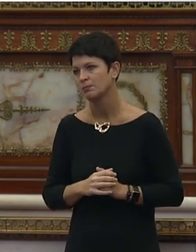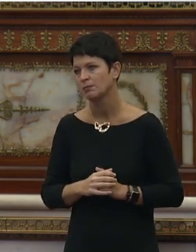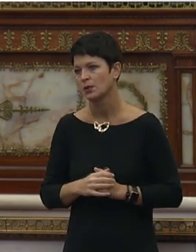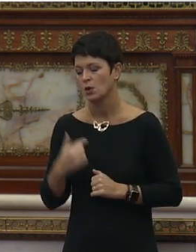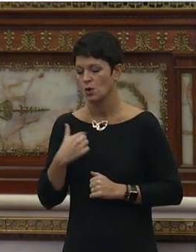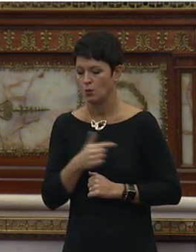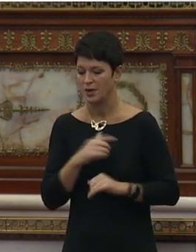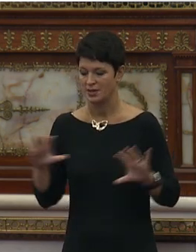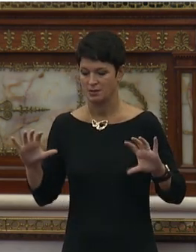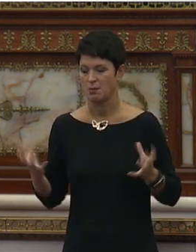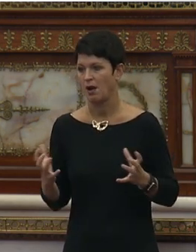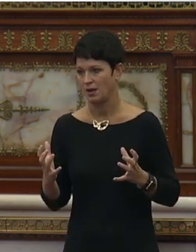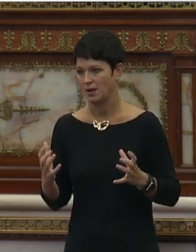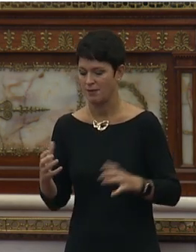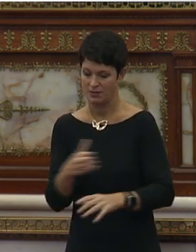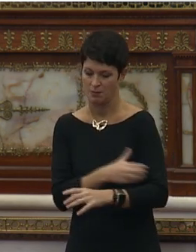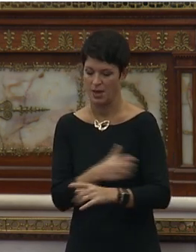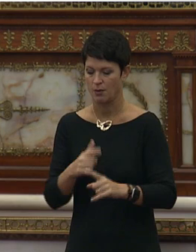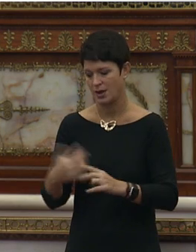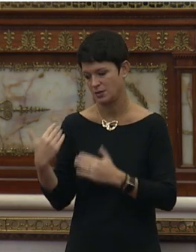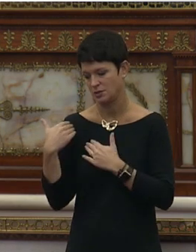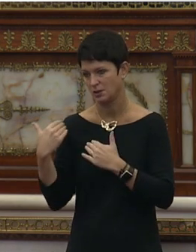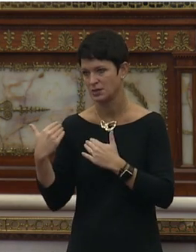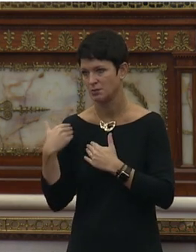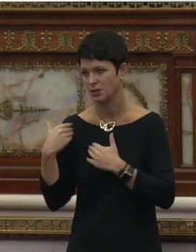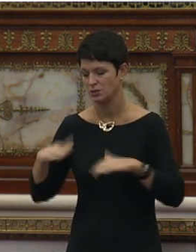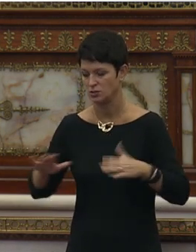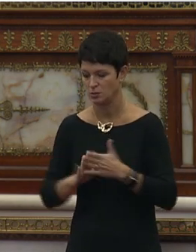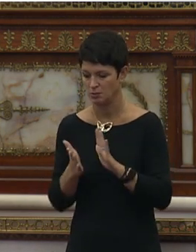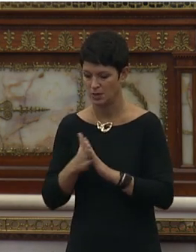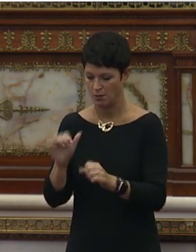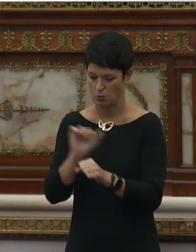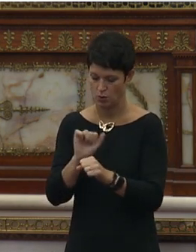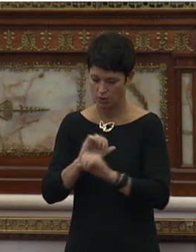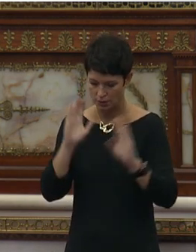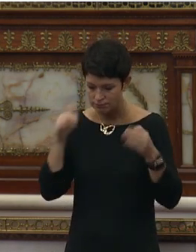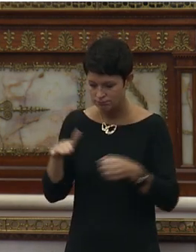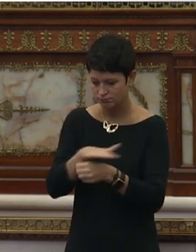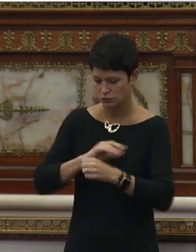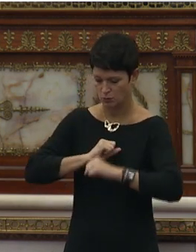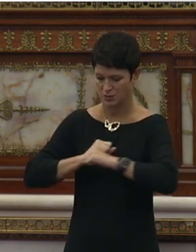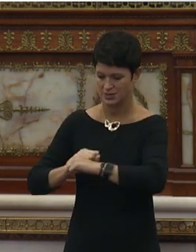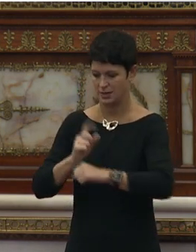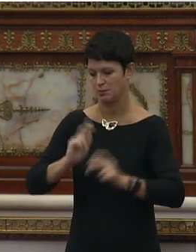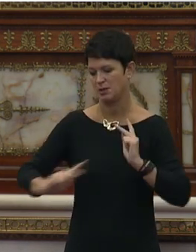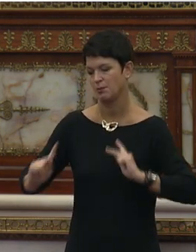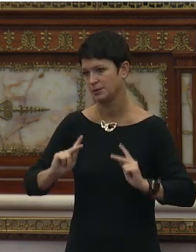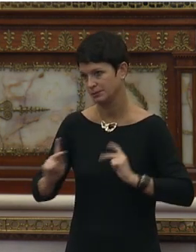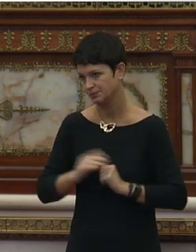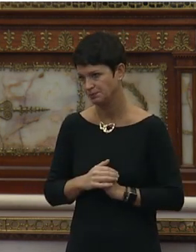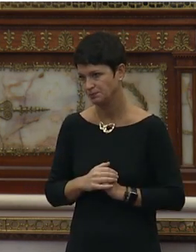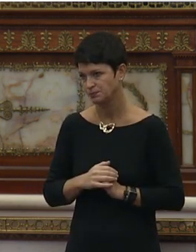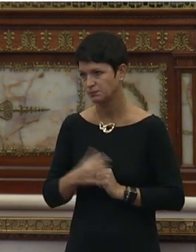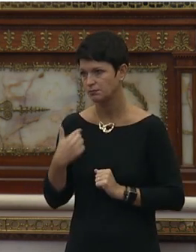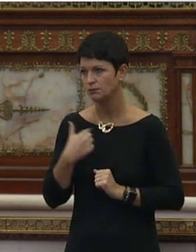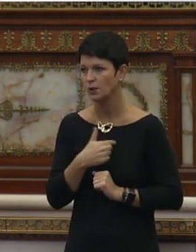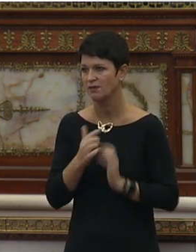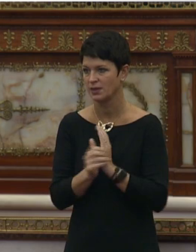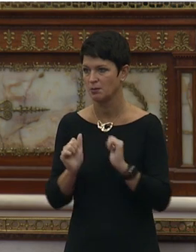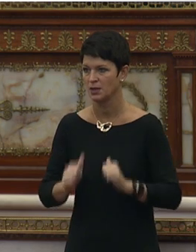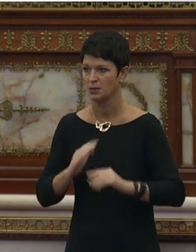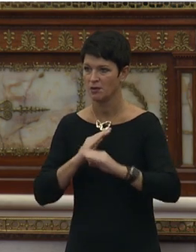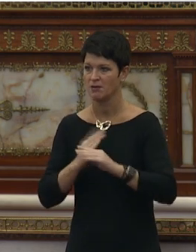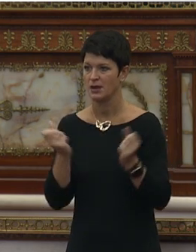a legislative body have the power and responsibility to act locally to put protections in place. We have the ability to